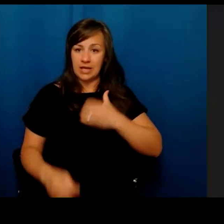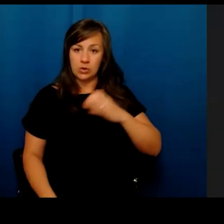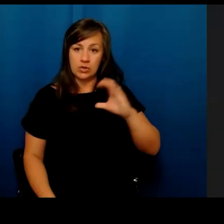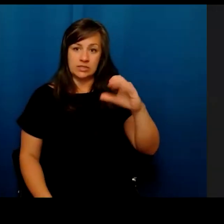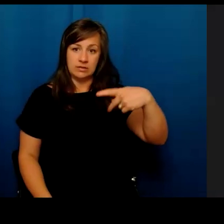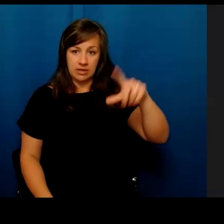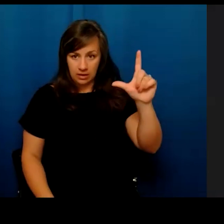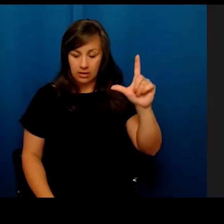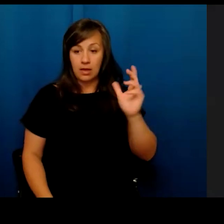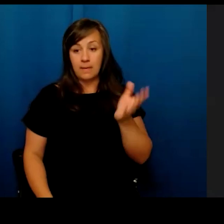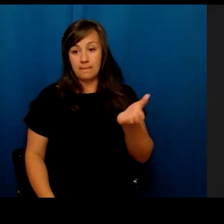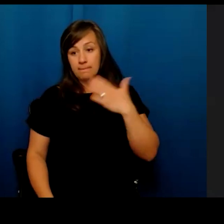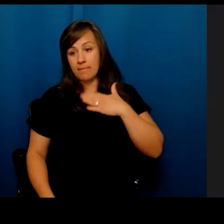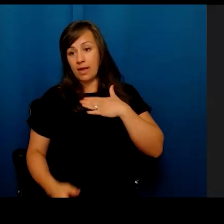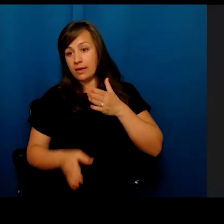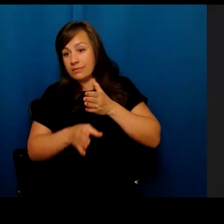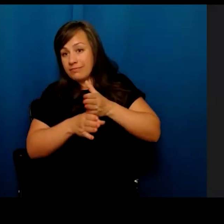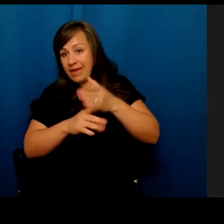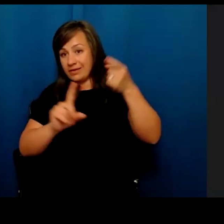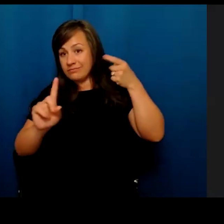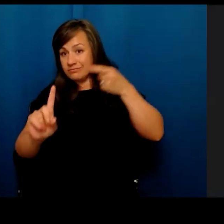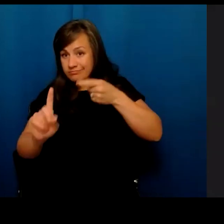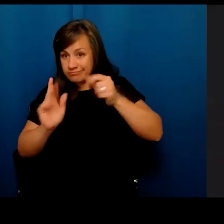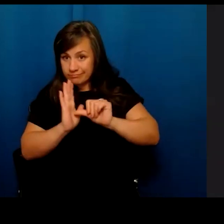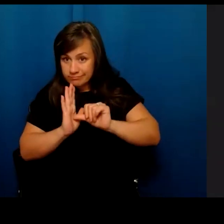across is too often